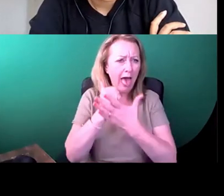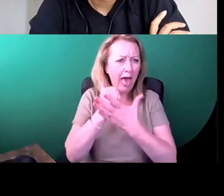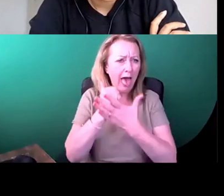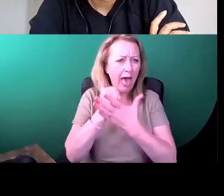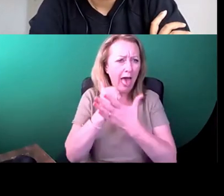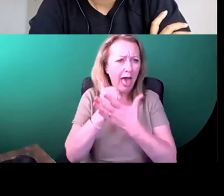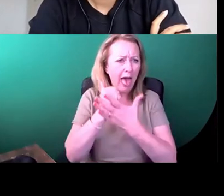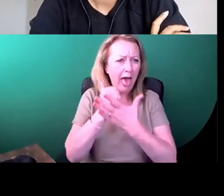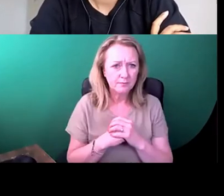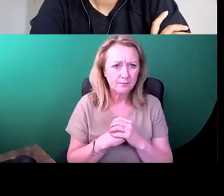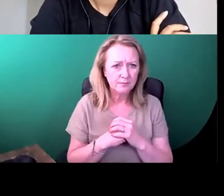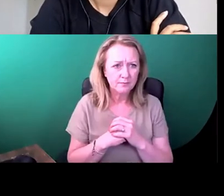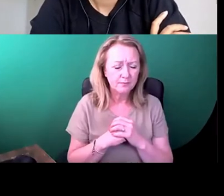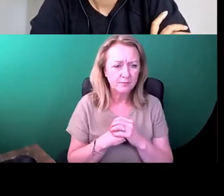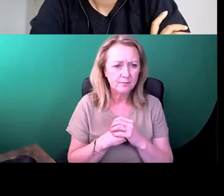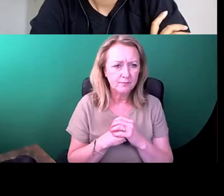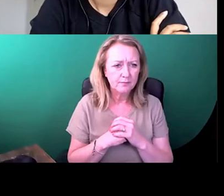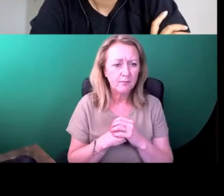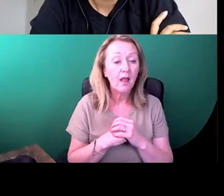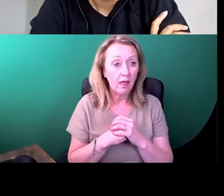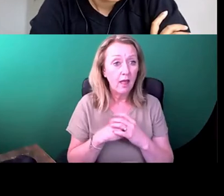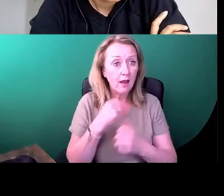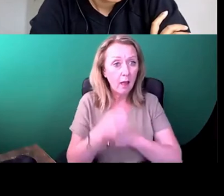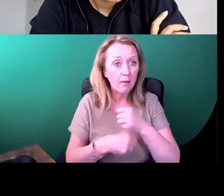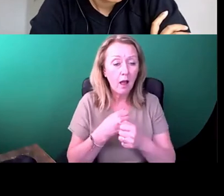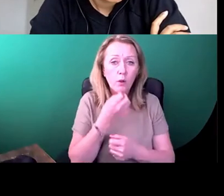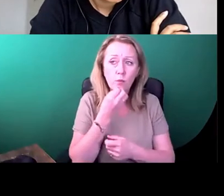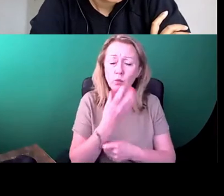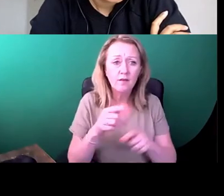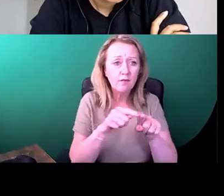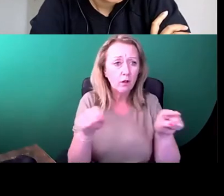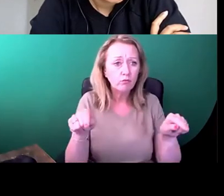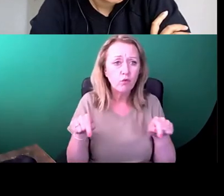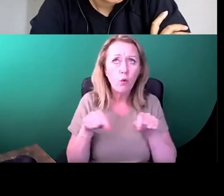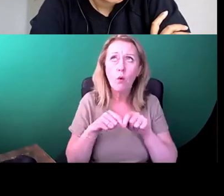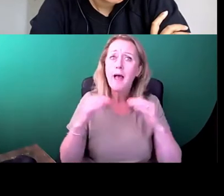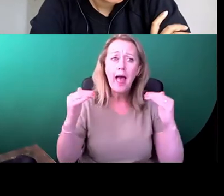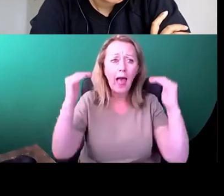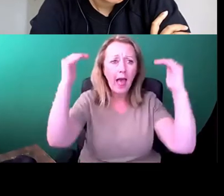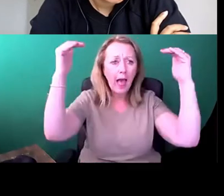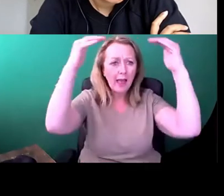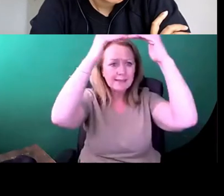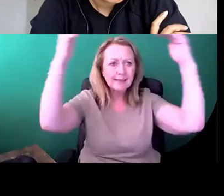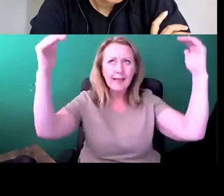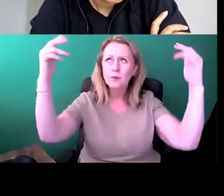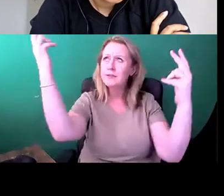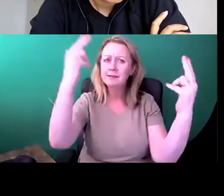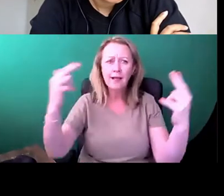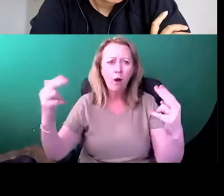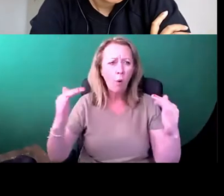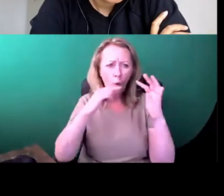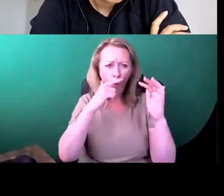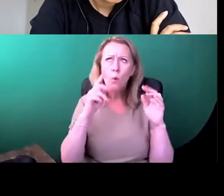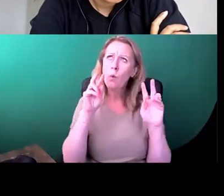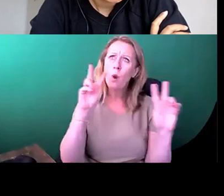again. And I was in this beautiful room with high ceilings, lovely decor. It said high status.